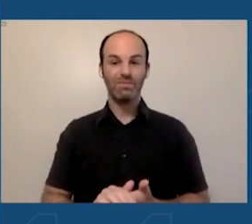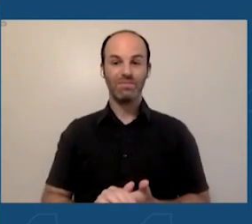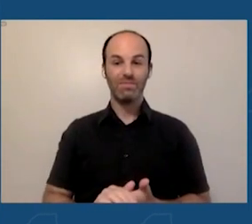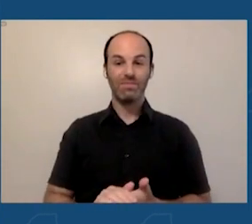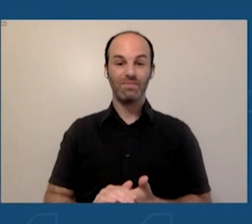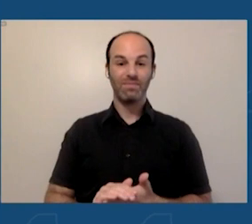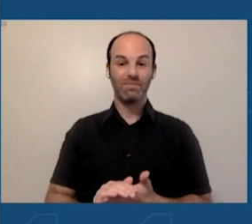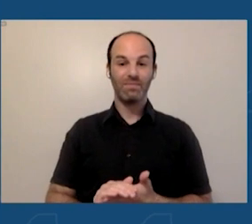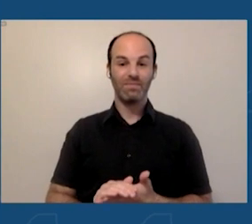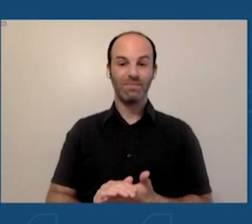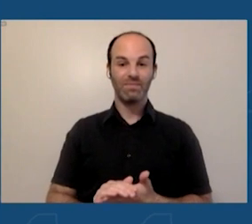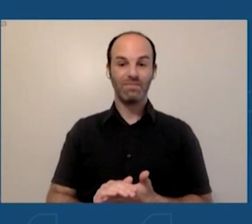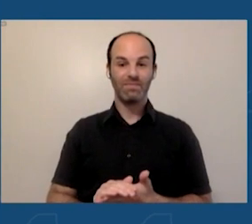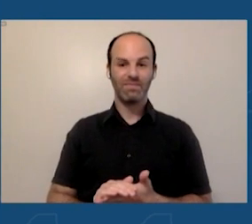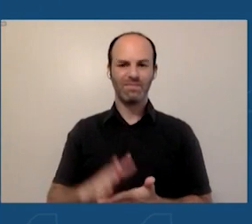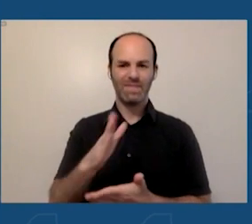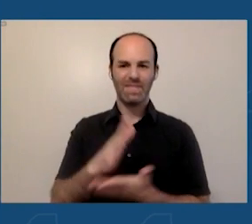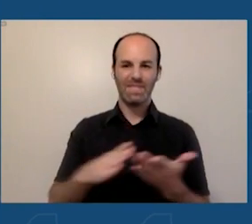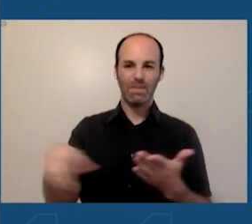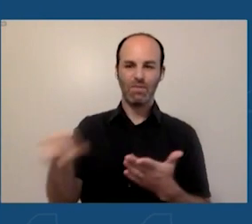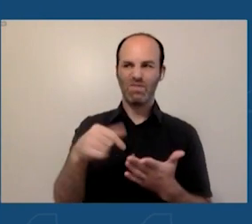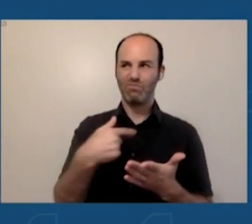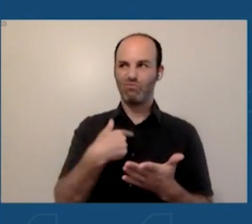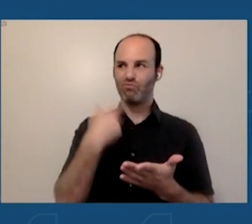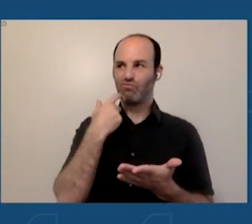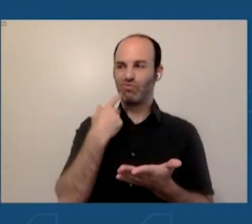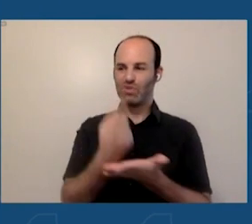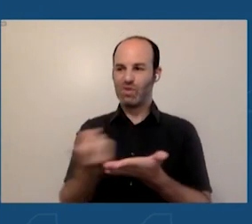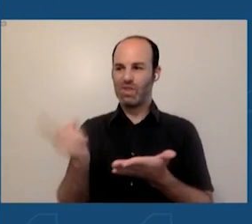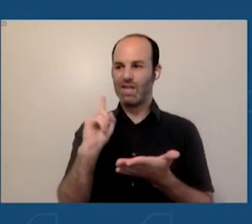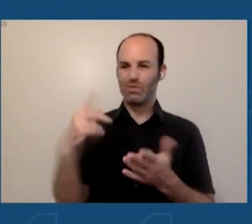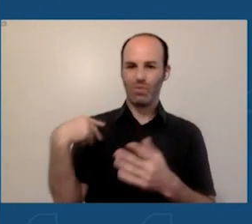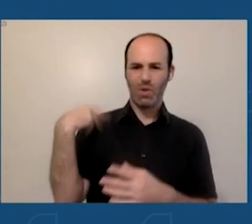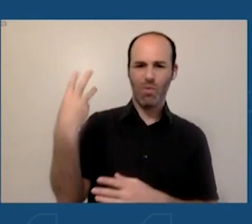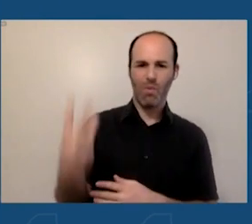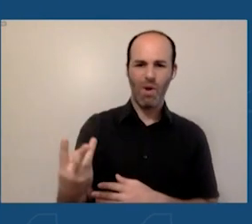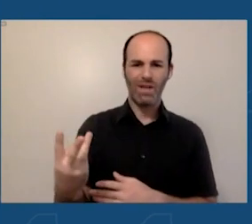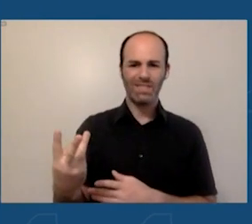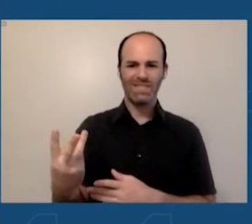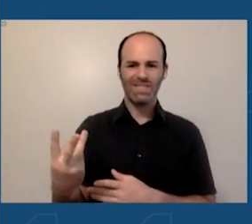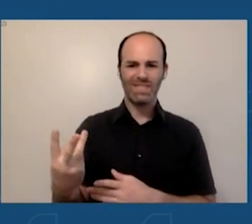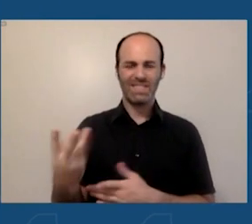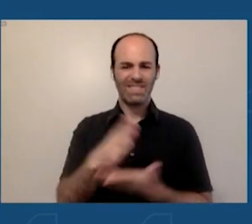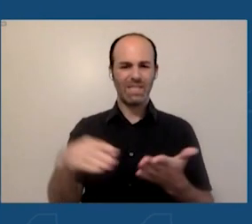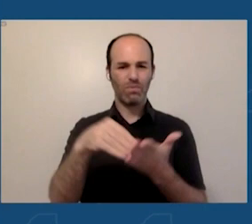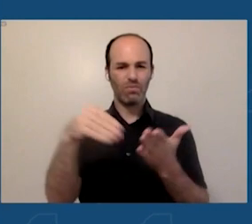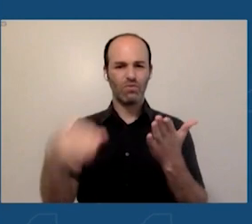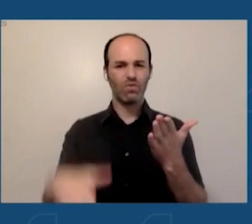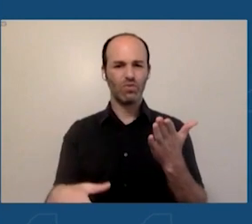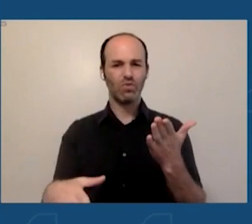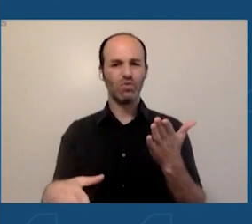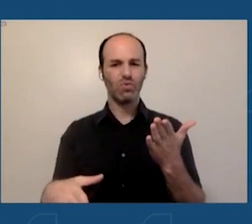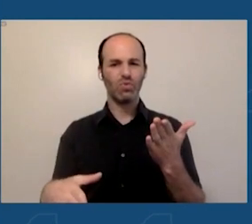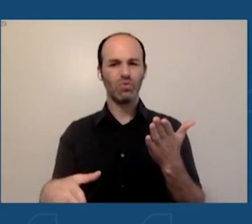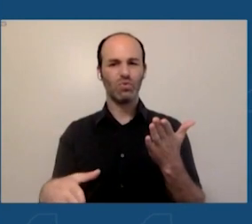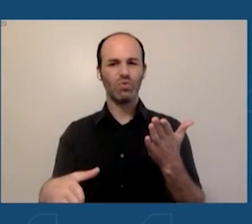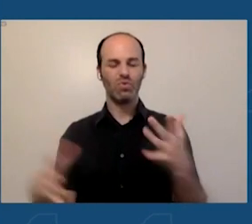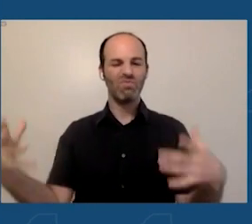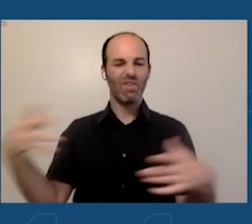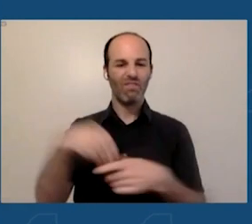with us this past week in Washington. Some of the students that are part of the summer program